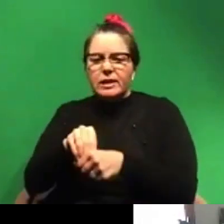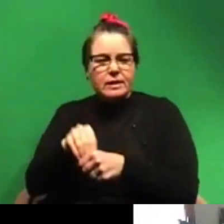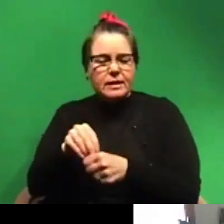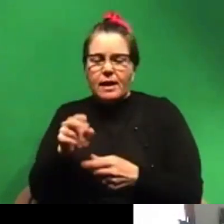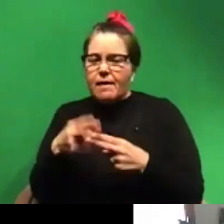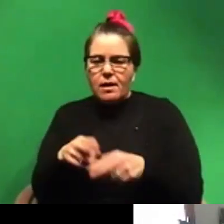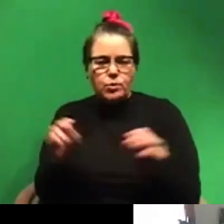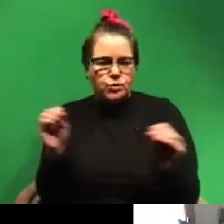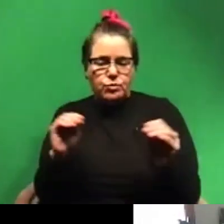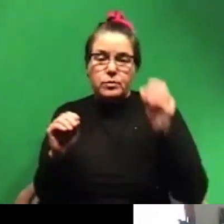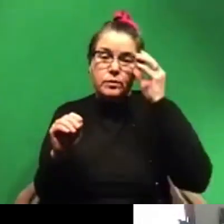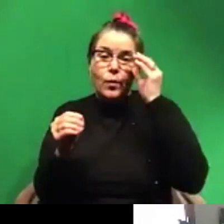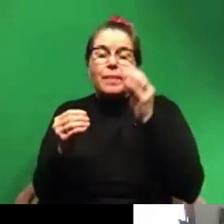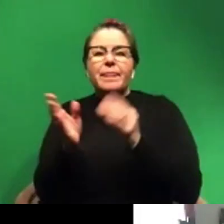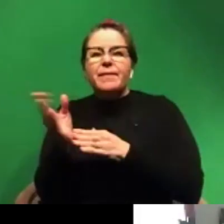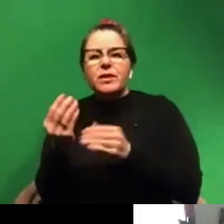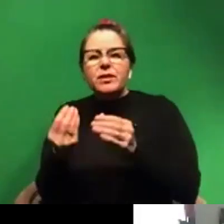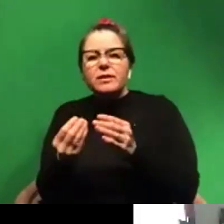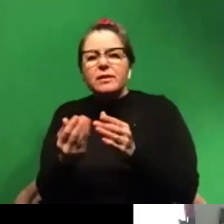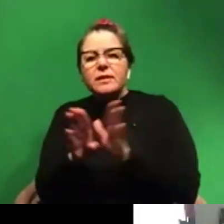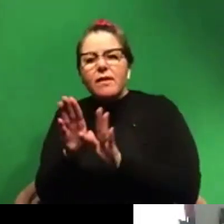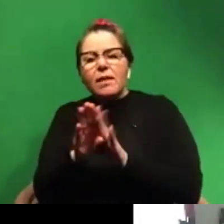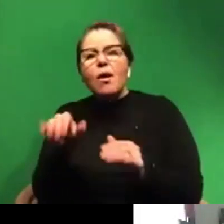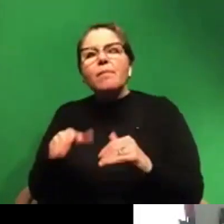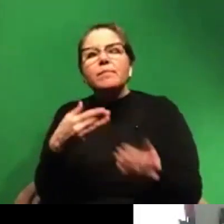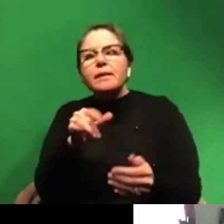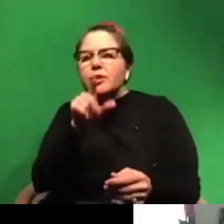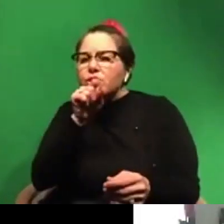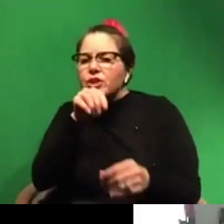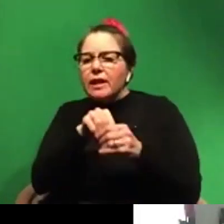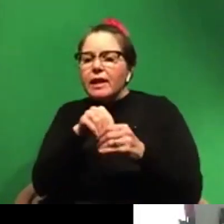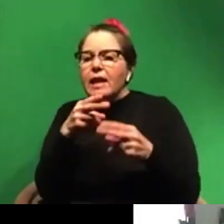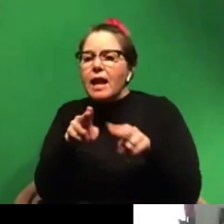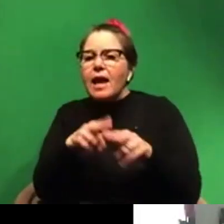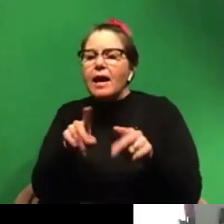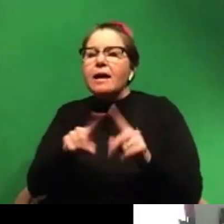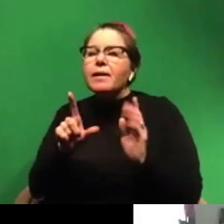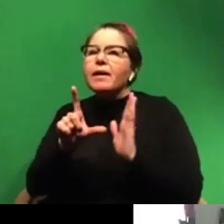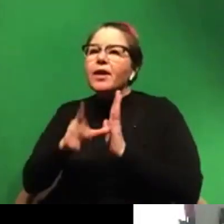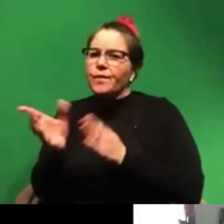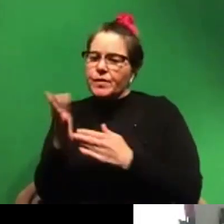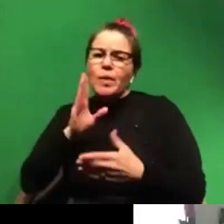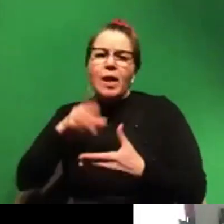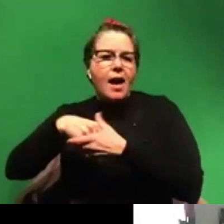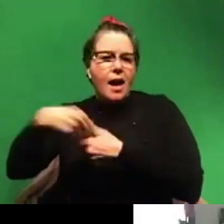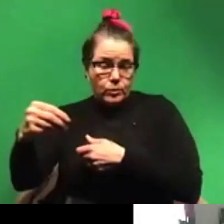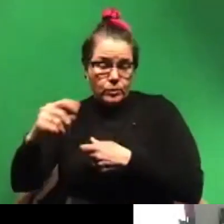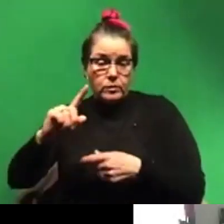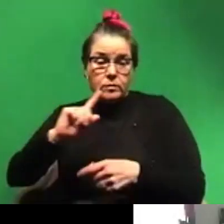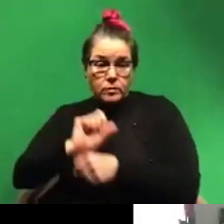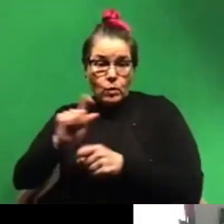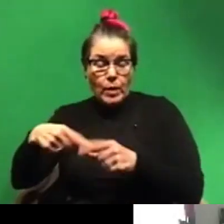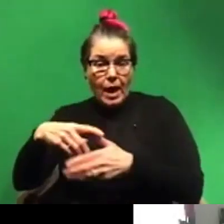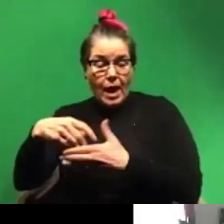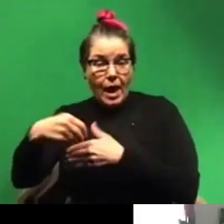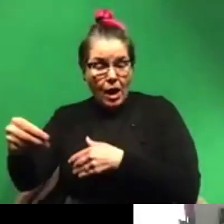fish develop inside of that, kind of like a chick developing inside of an egg, but eventually that fish comes out. And when it comes out, we know that for the